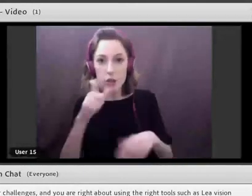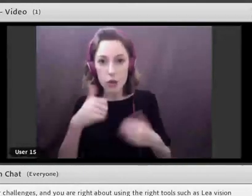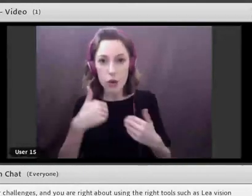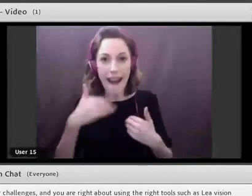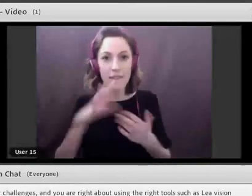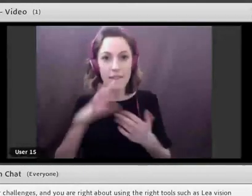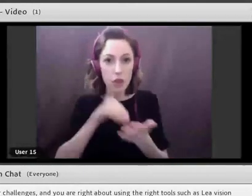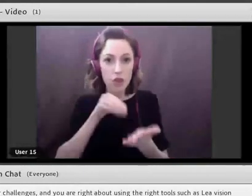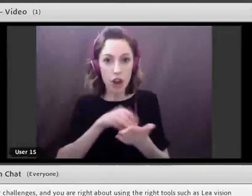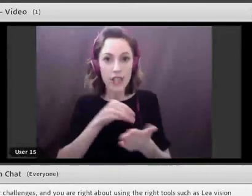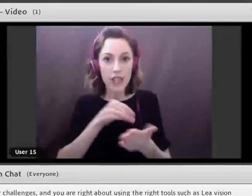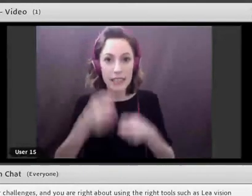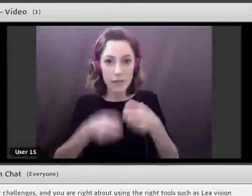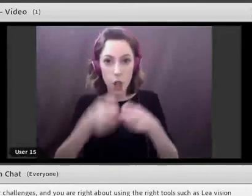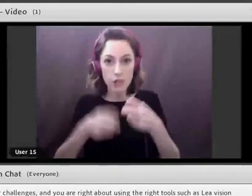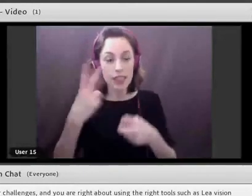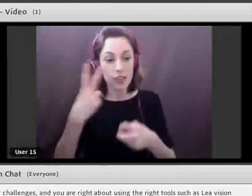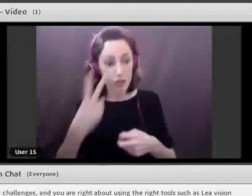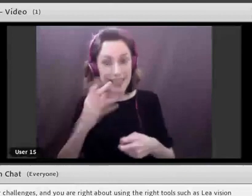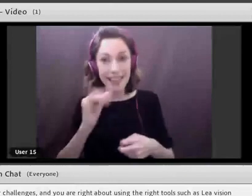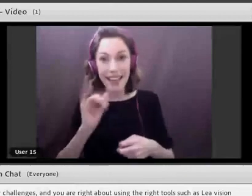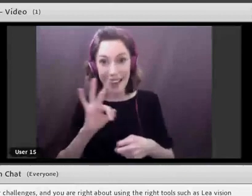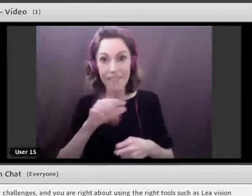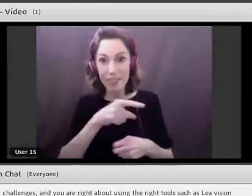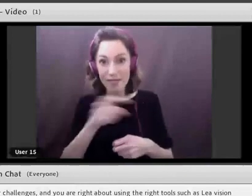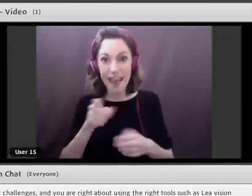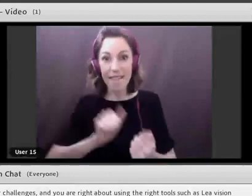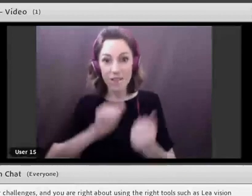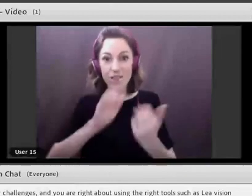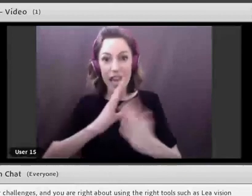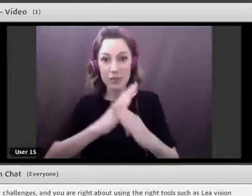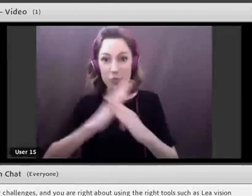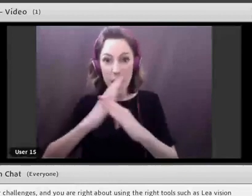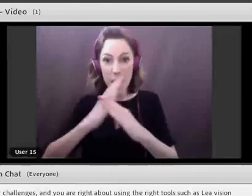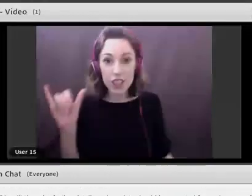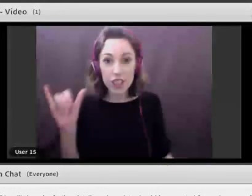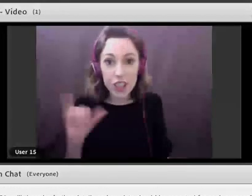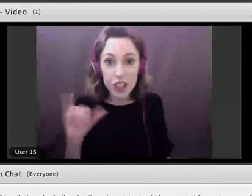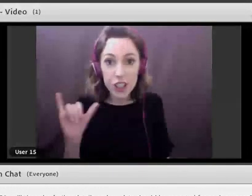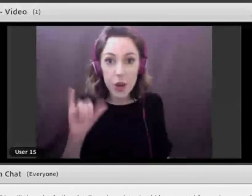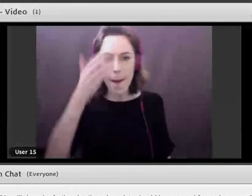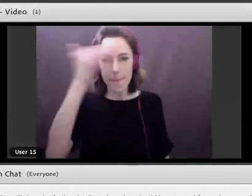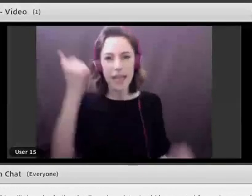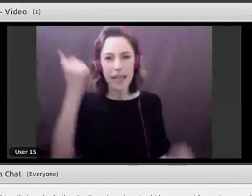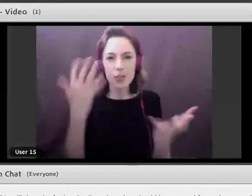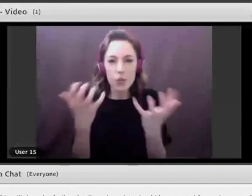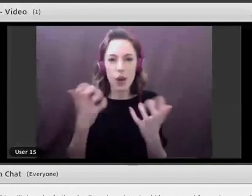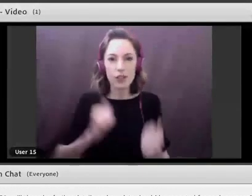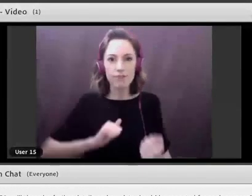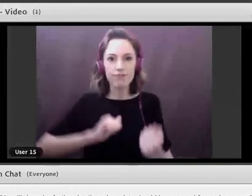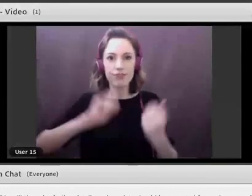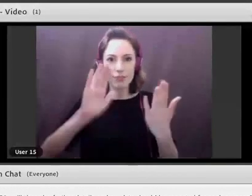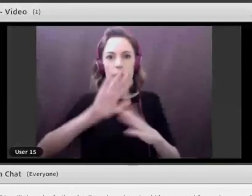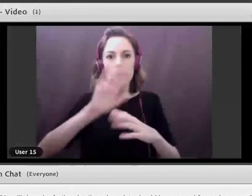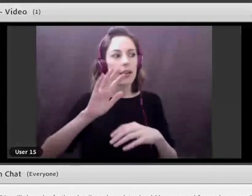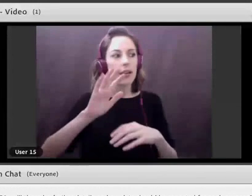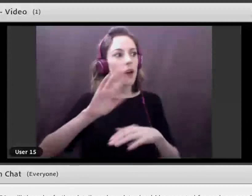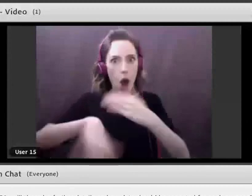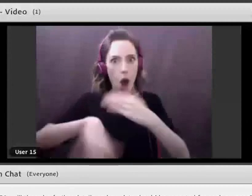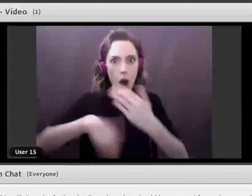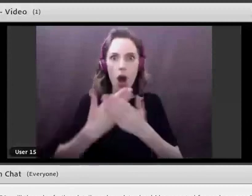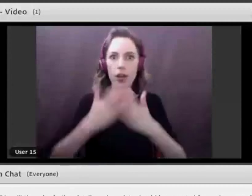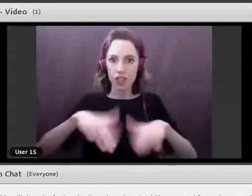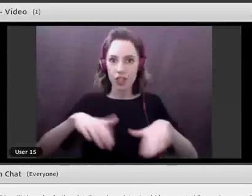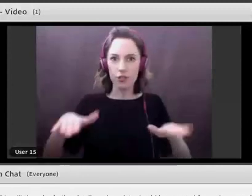barriers. And because the idea is we want to address all children's inclusive education really is about all children's needs, regardless of whether we say they